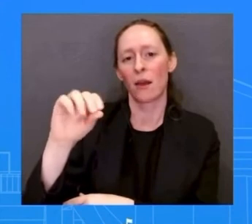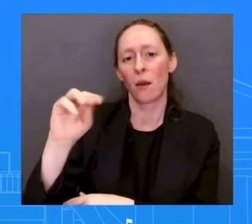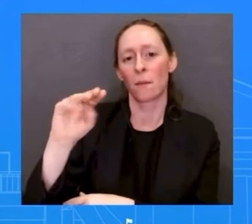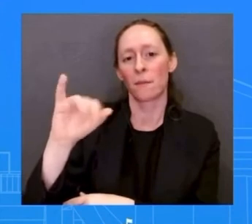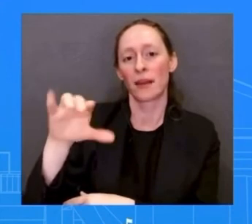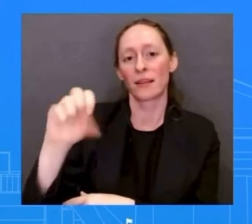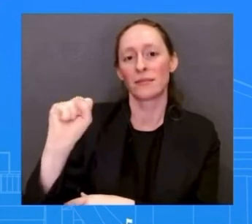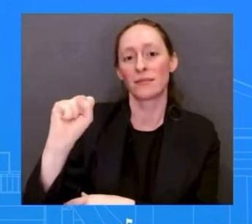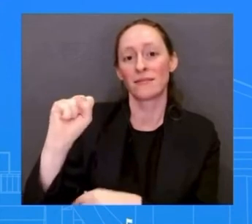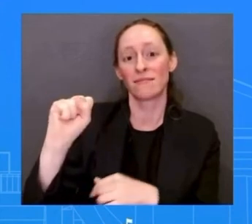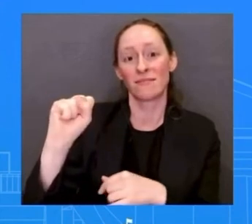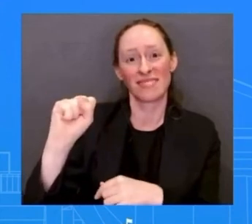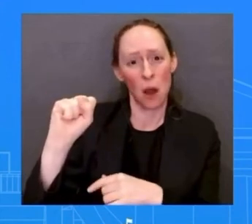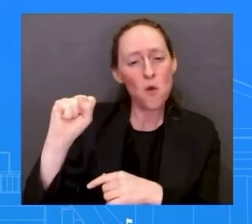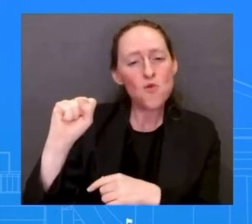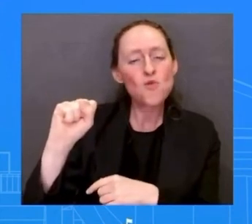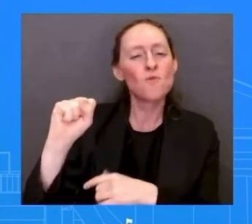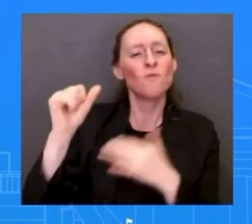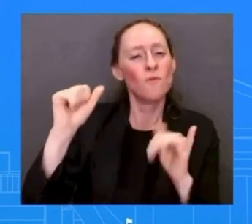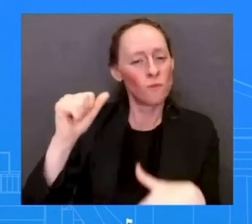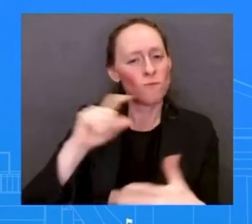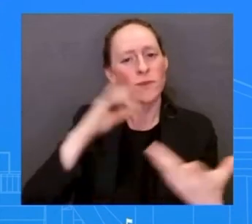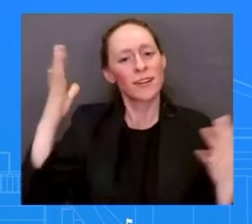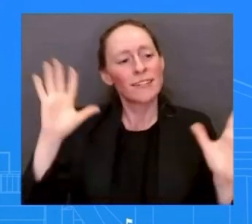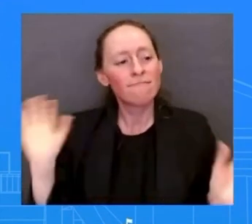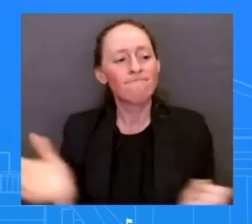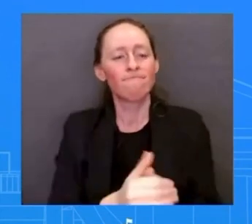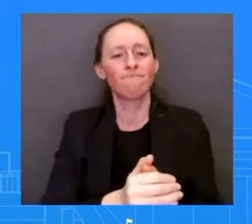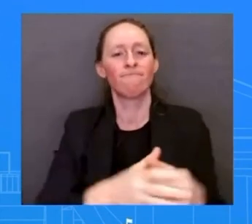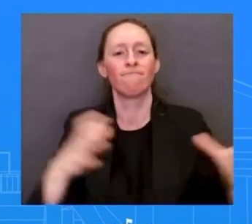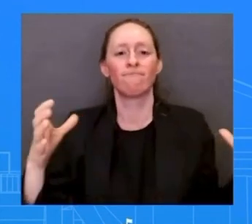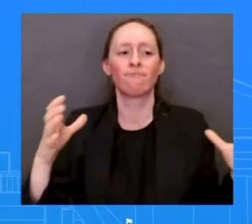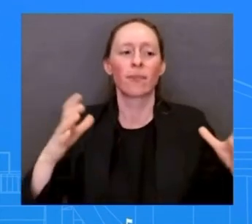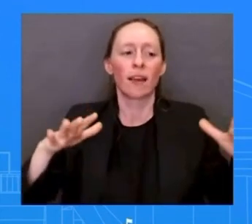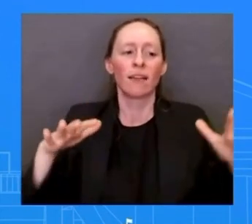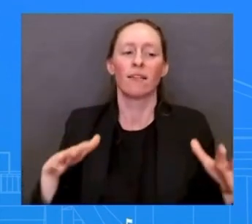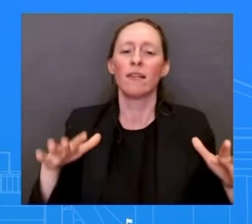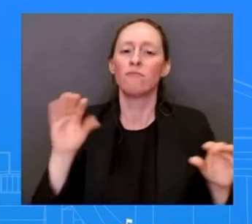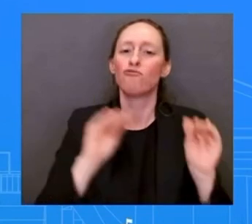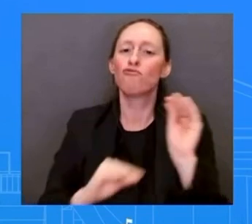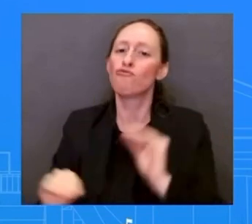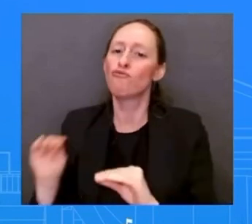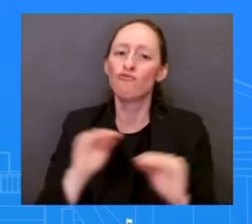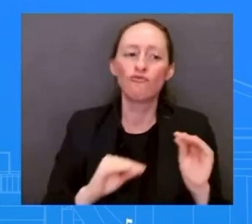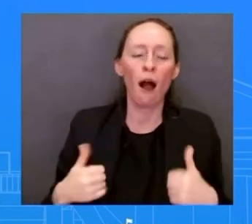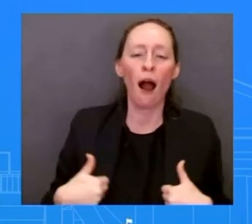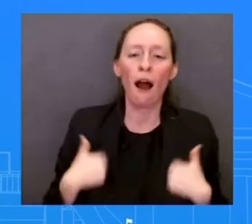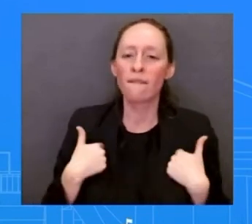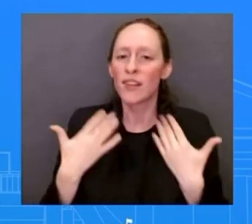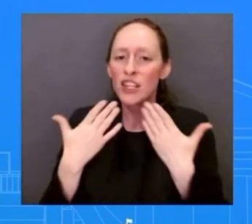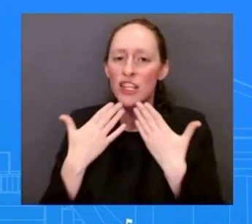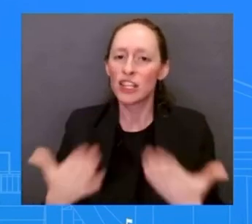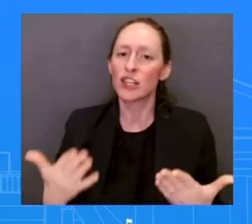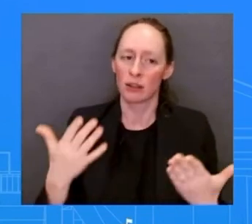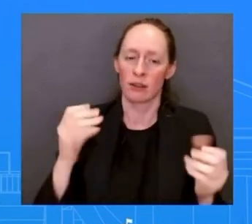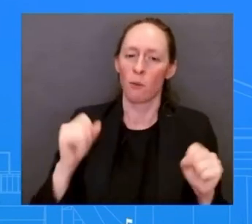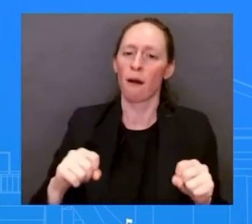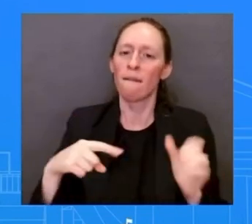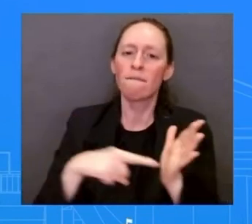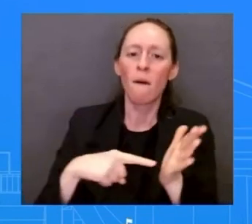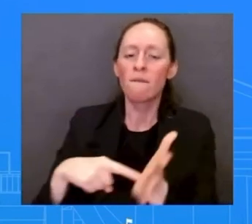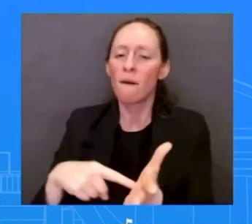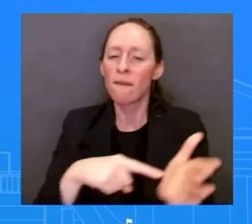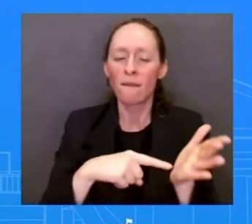people a little bit more relief. And you see that it has worked. When you think about 13 million jobs created, when you think about unemployment rate